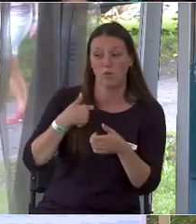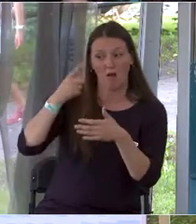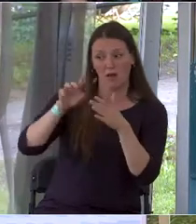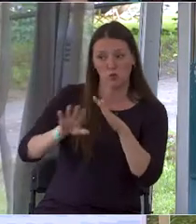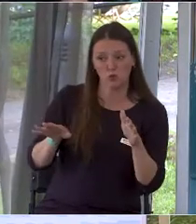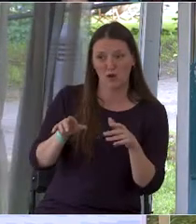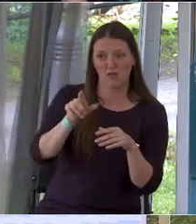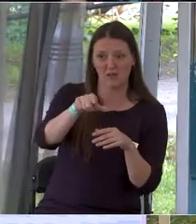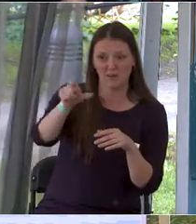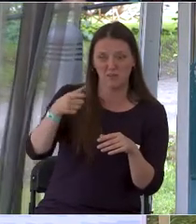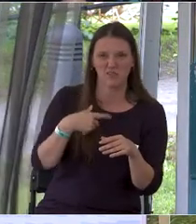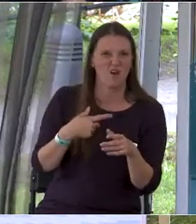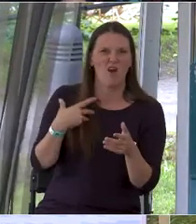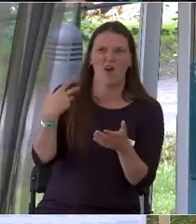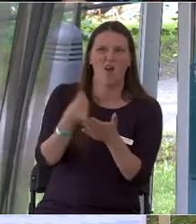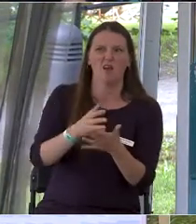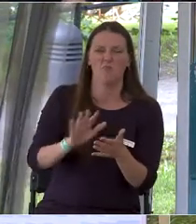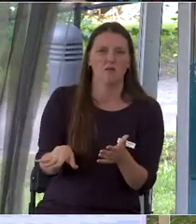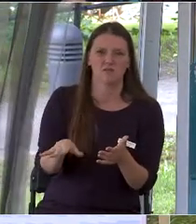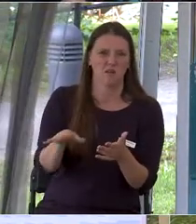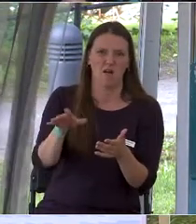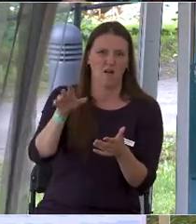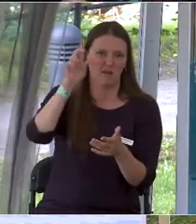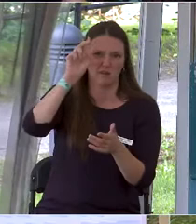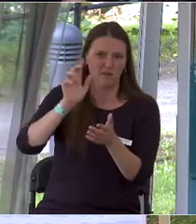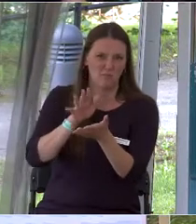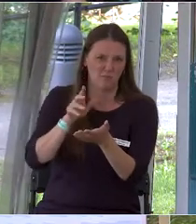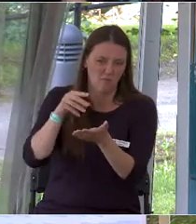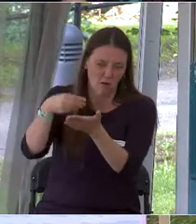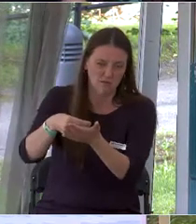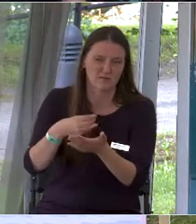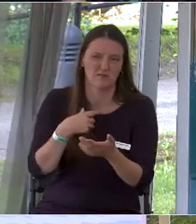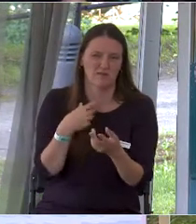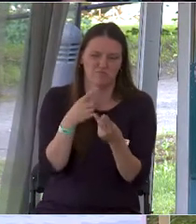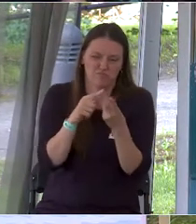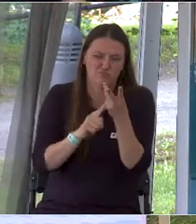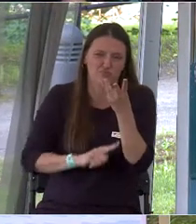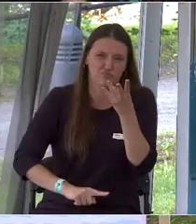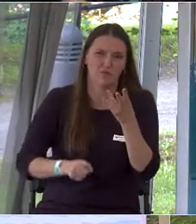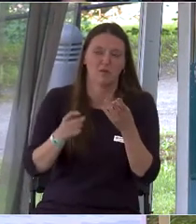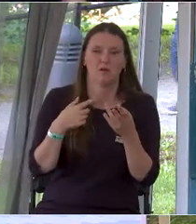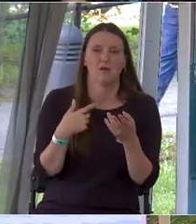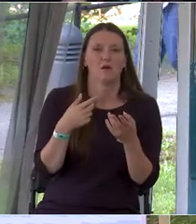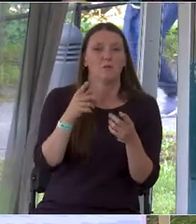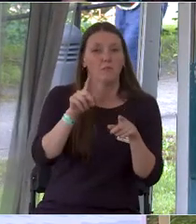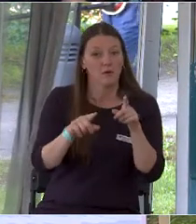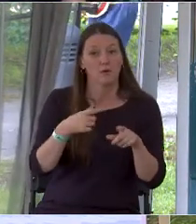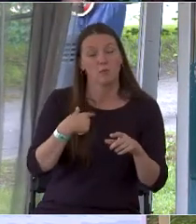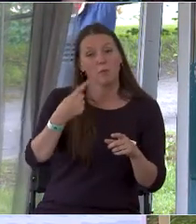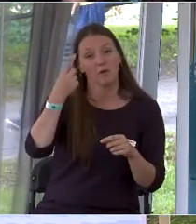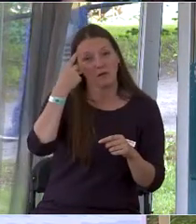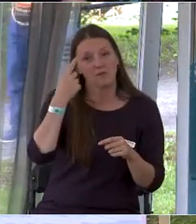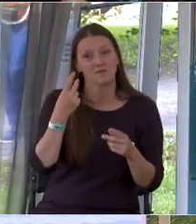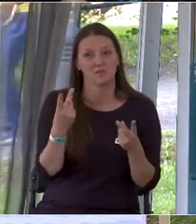going to pay taxes on you, can't pay my husband. So it's also based on the cost. And sometimes I wonder whether